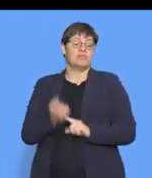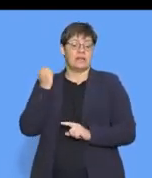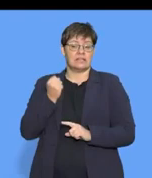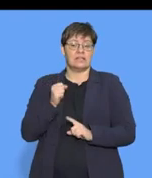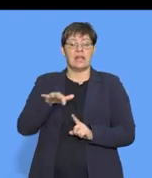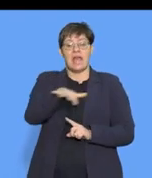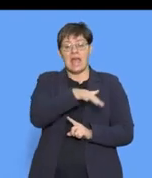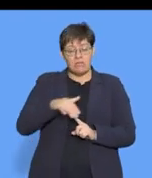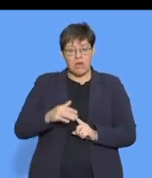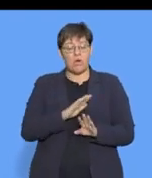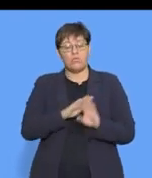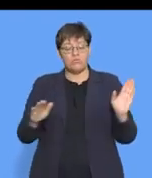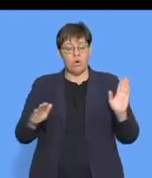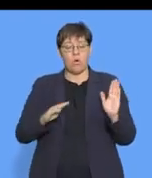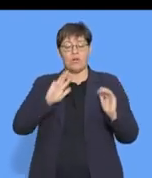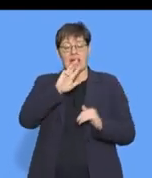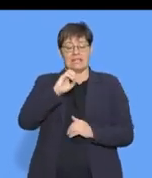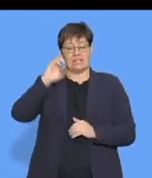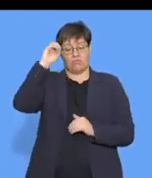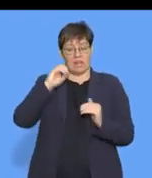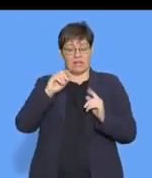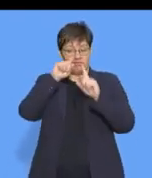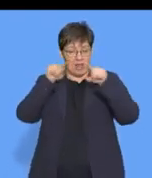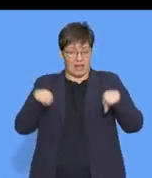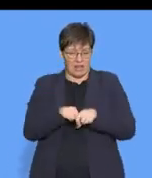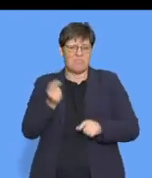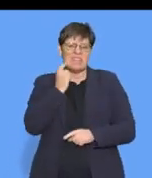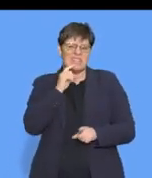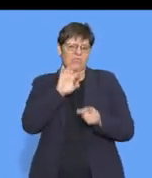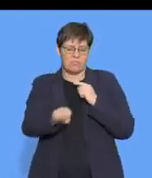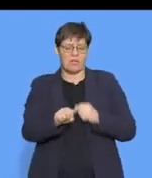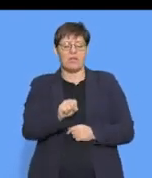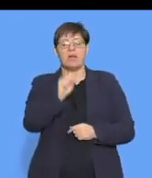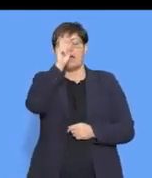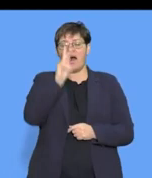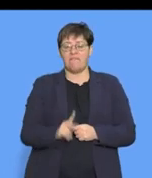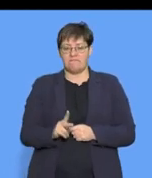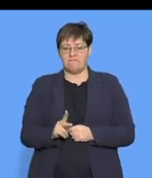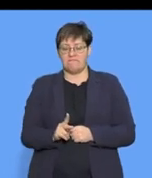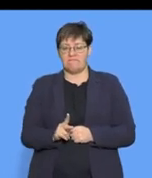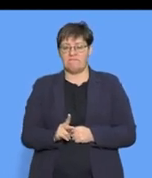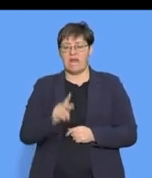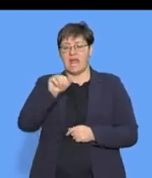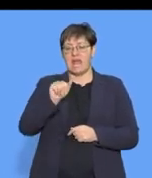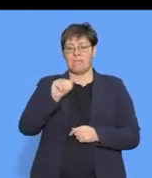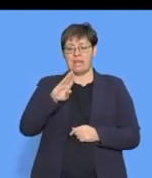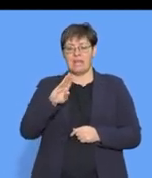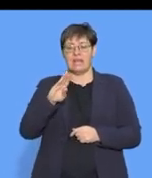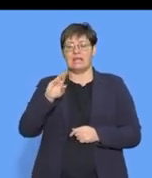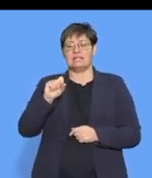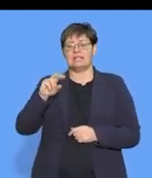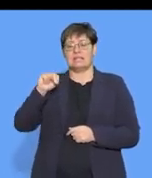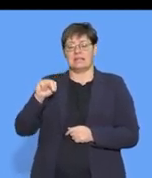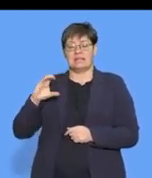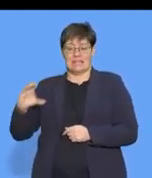the area of a non-right angle triangle. Can you remember? This was pretty easy to remember. Half, if you had an AB and then you put a C